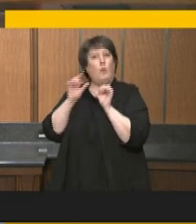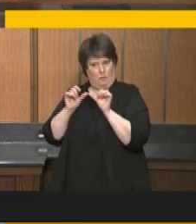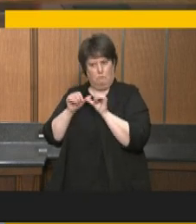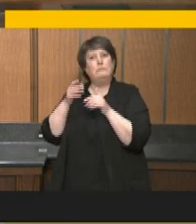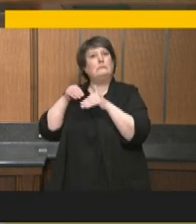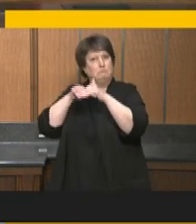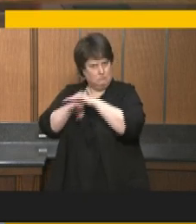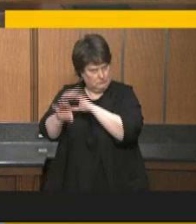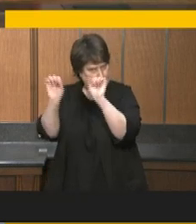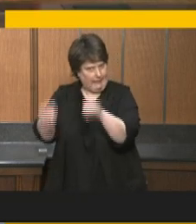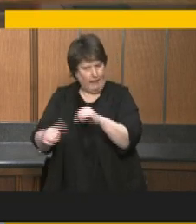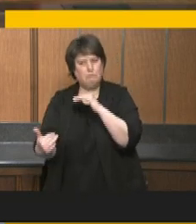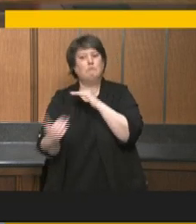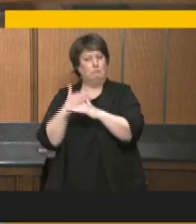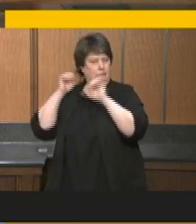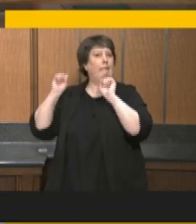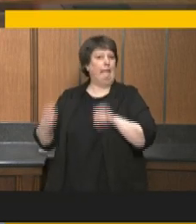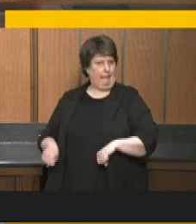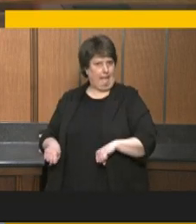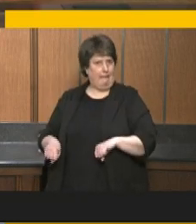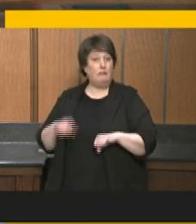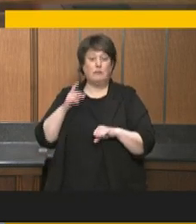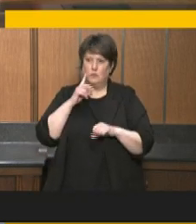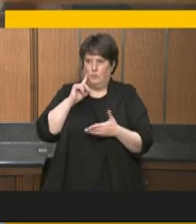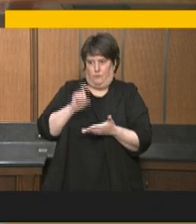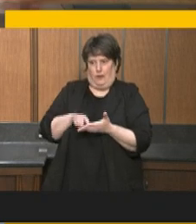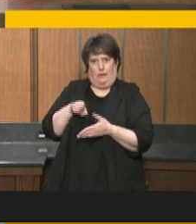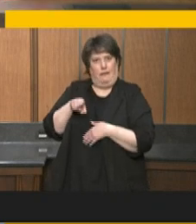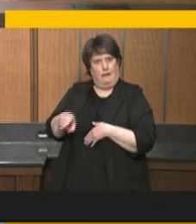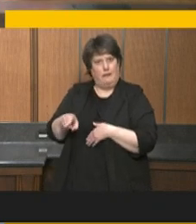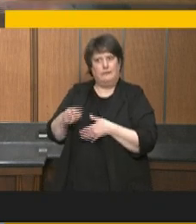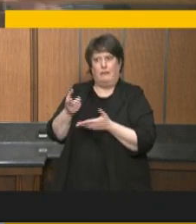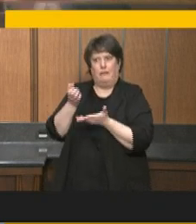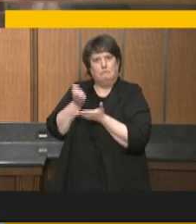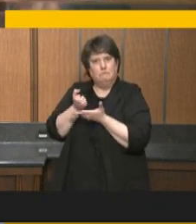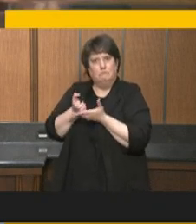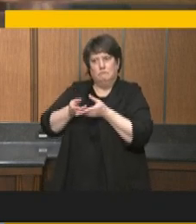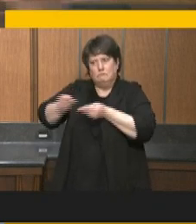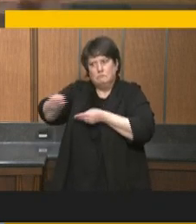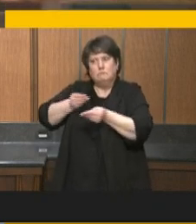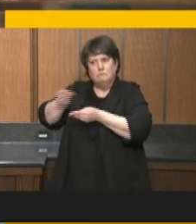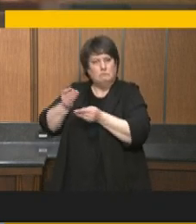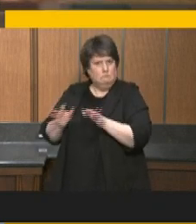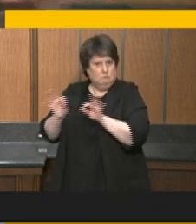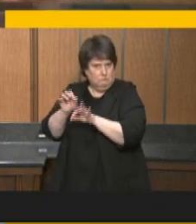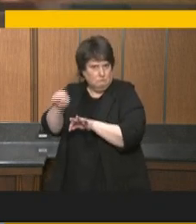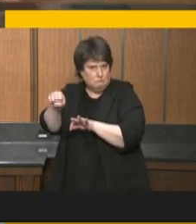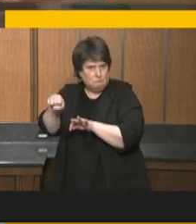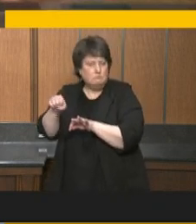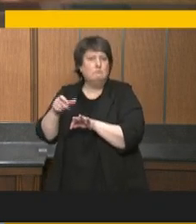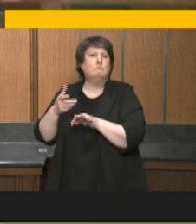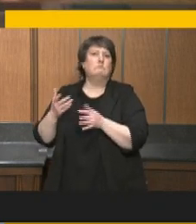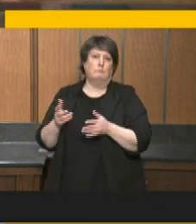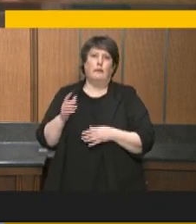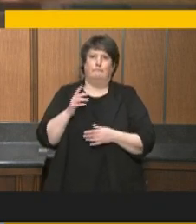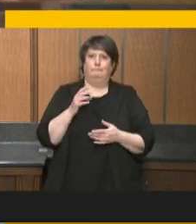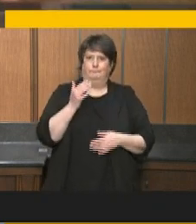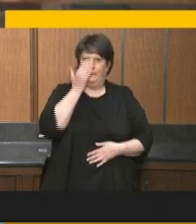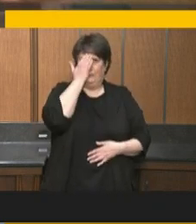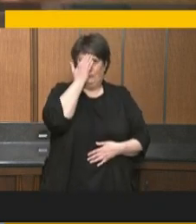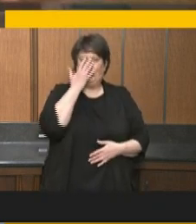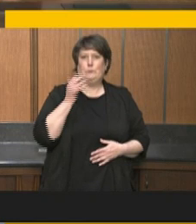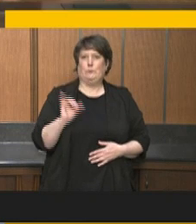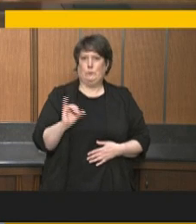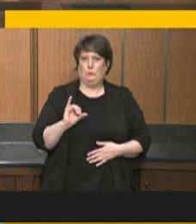We recognize, as I've said, the critical importance of maintaining supply lines between our countries. But it's also important to recognize that Canadians